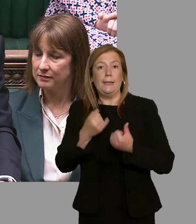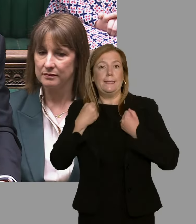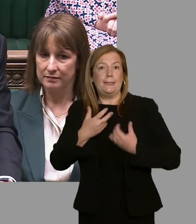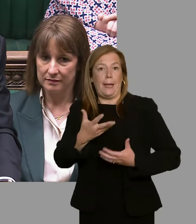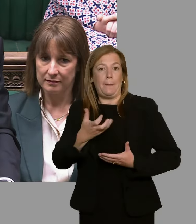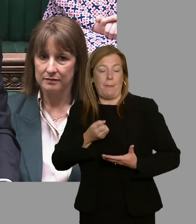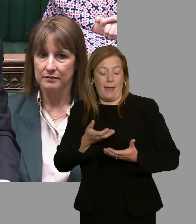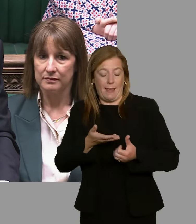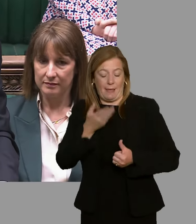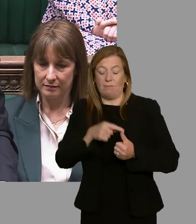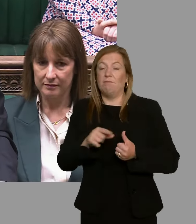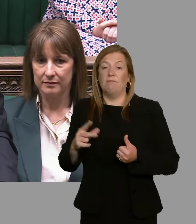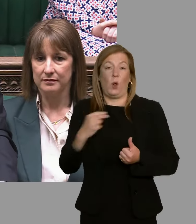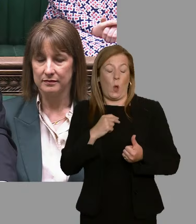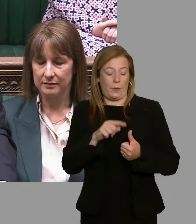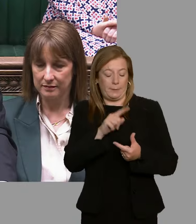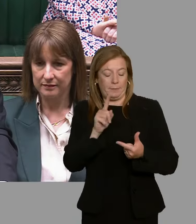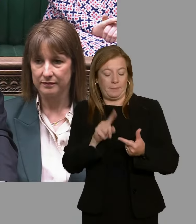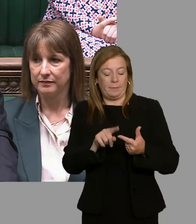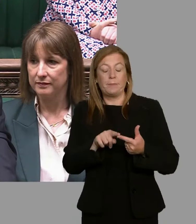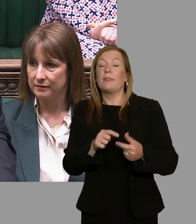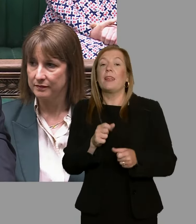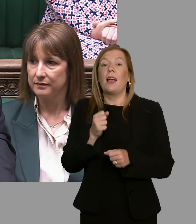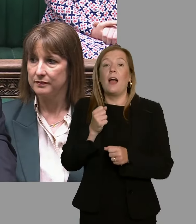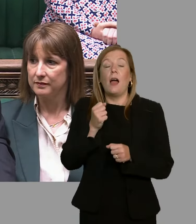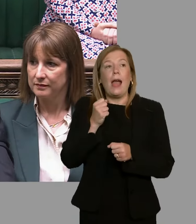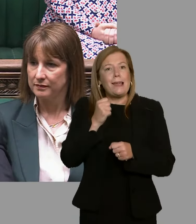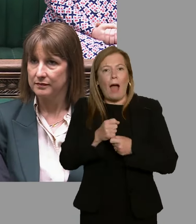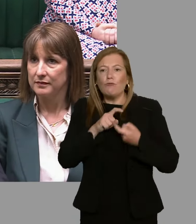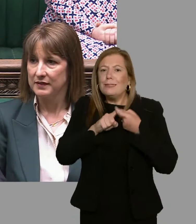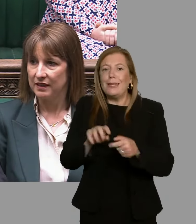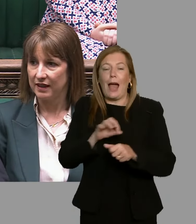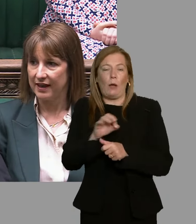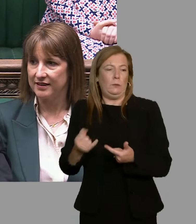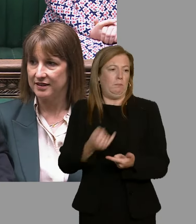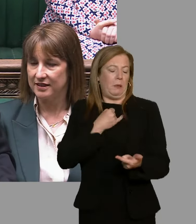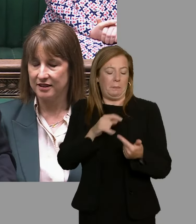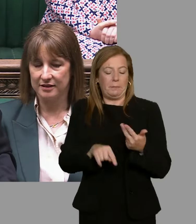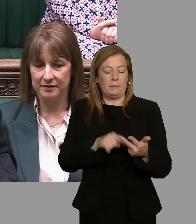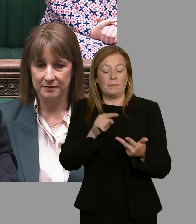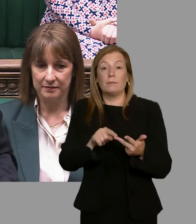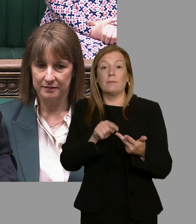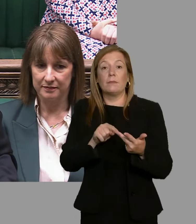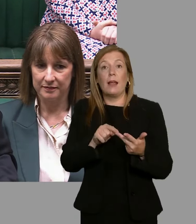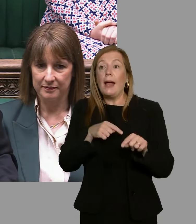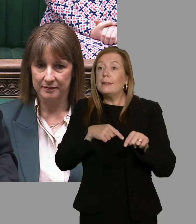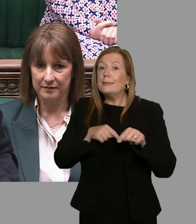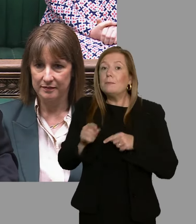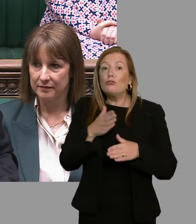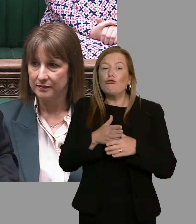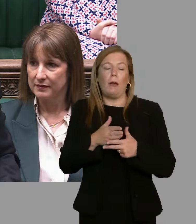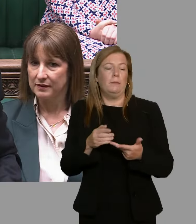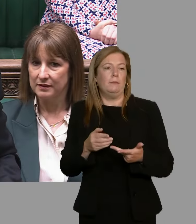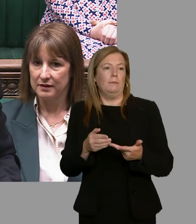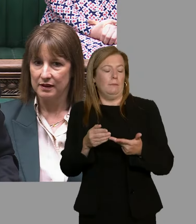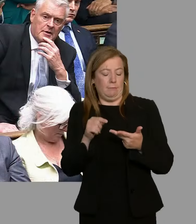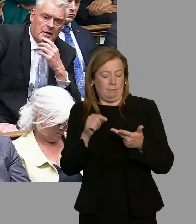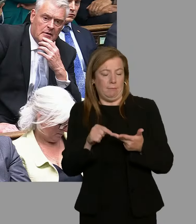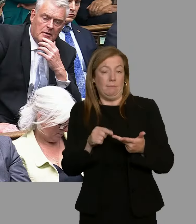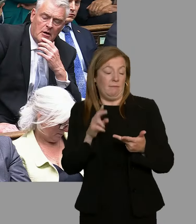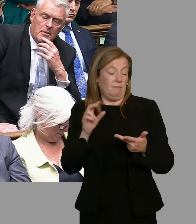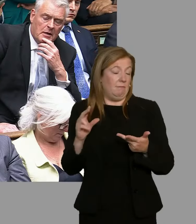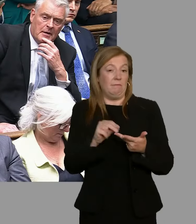guaranteed hours, they voted against. Protection from unfair dismissal, they voted against. Stronger protection for pregnant mothers, they